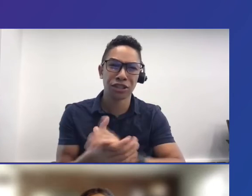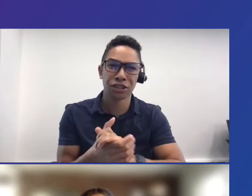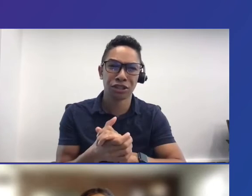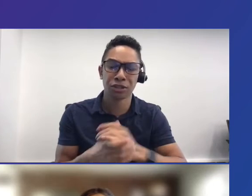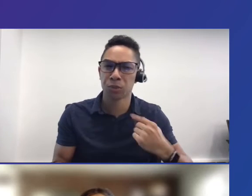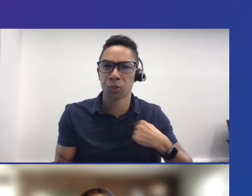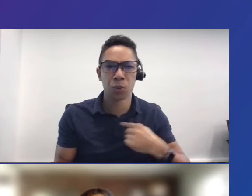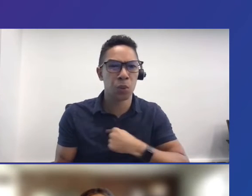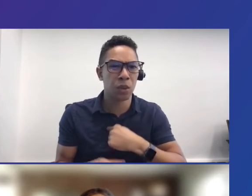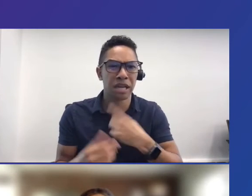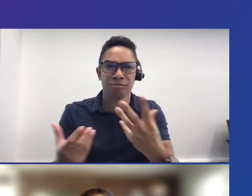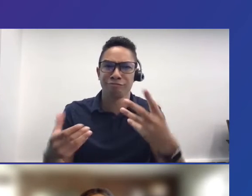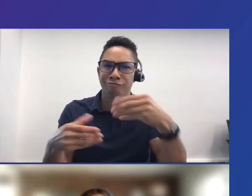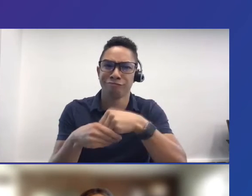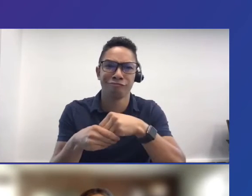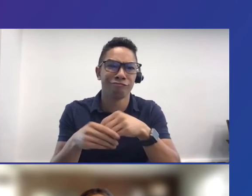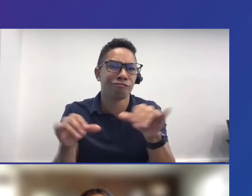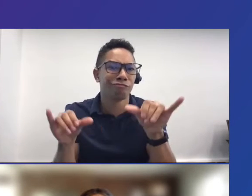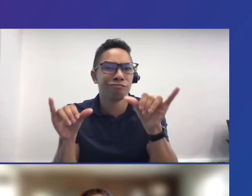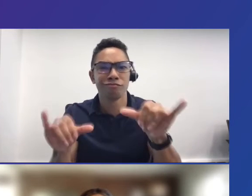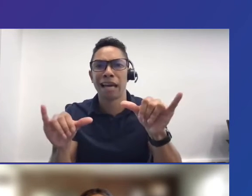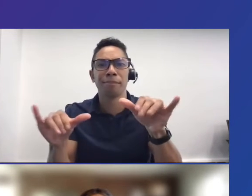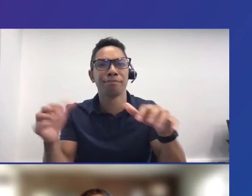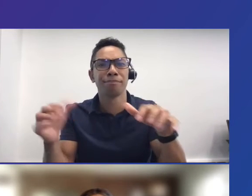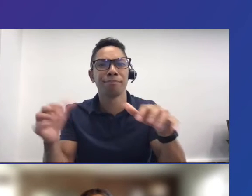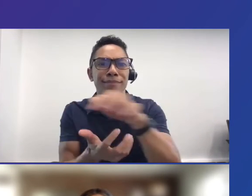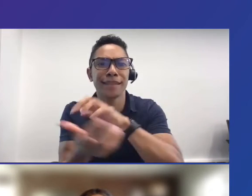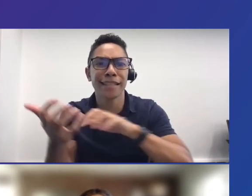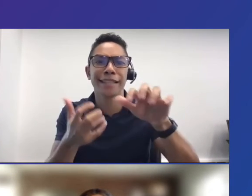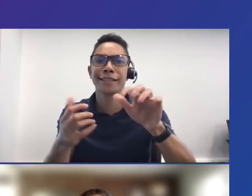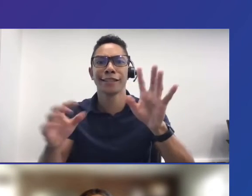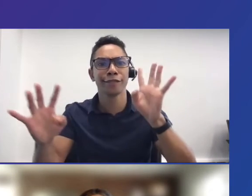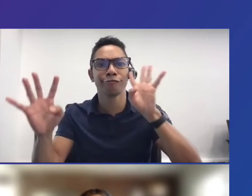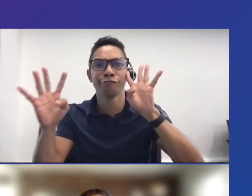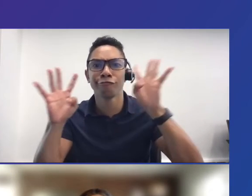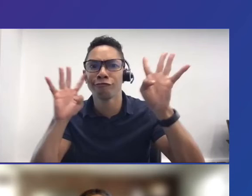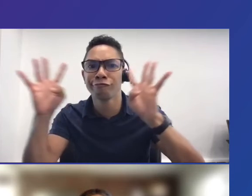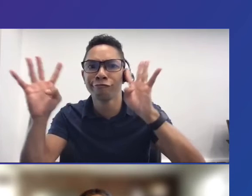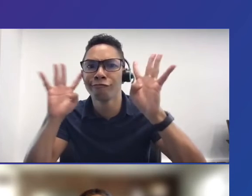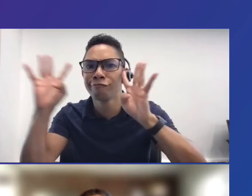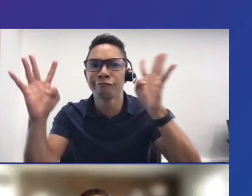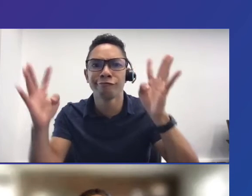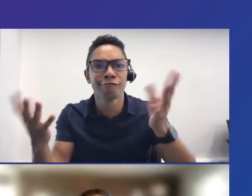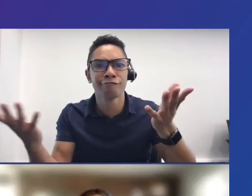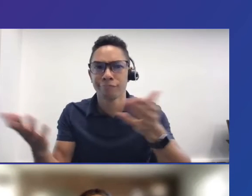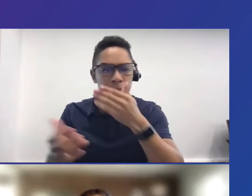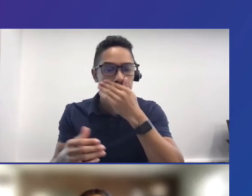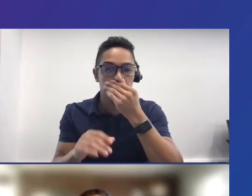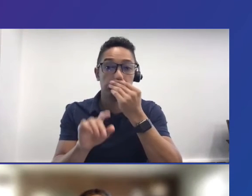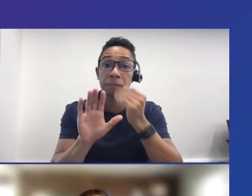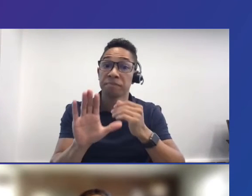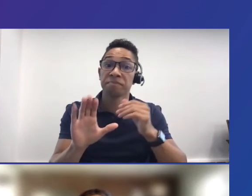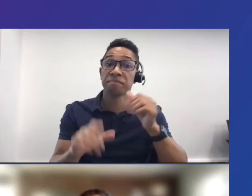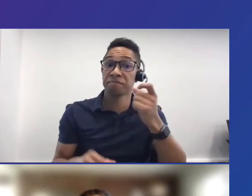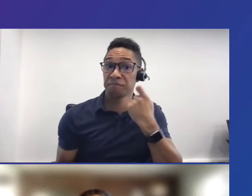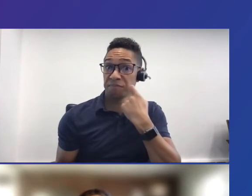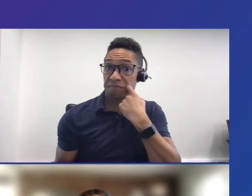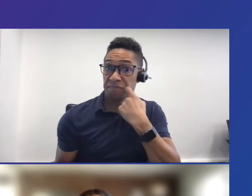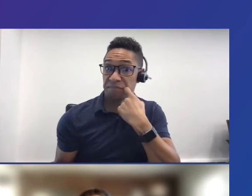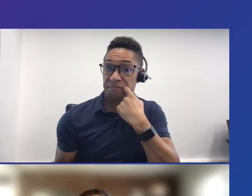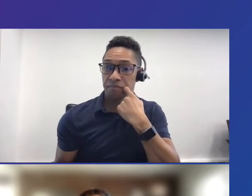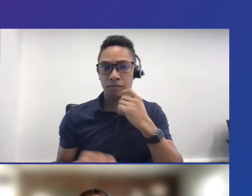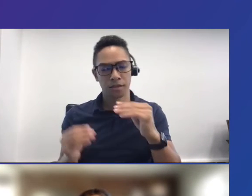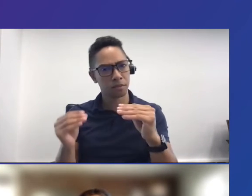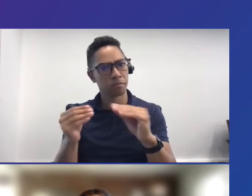same mix of and creativity. But lately, this has become